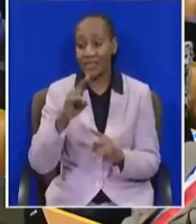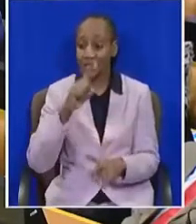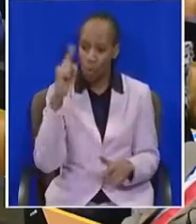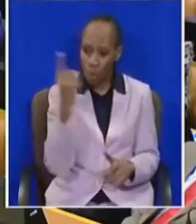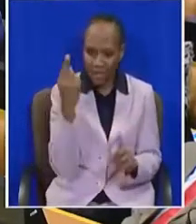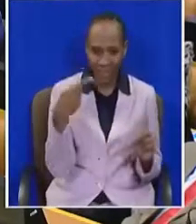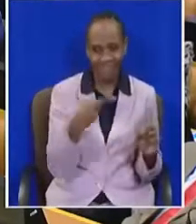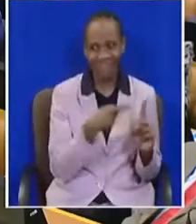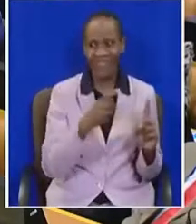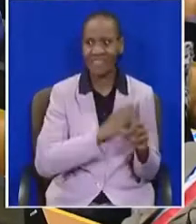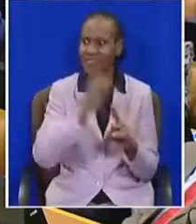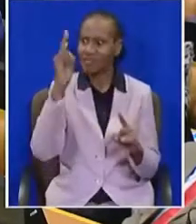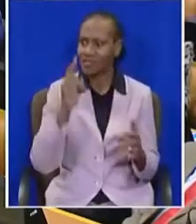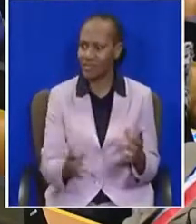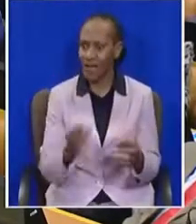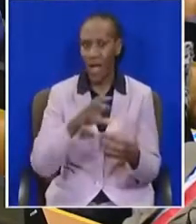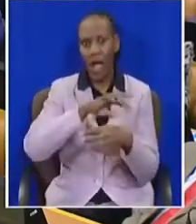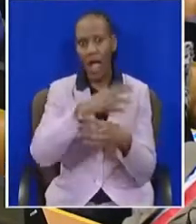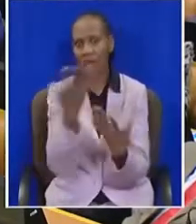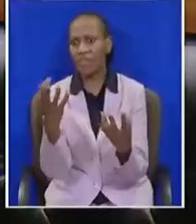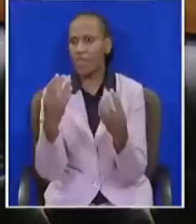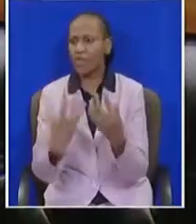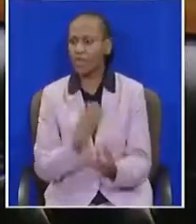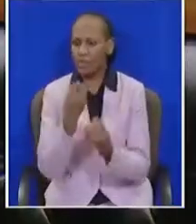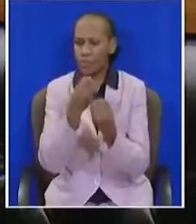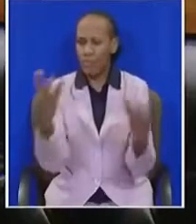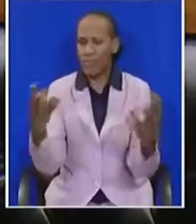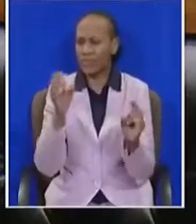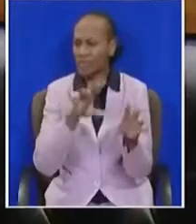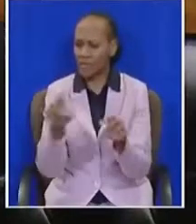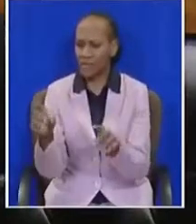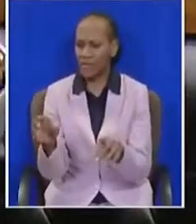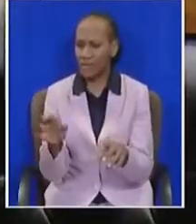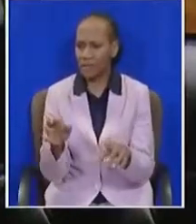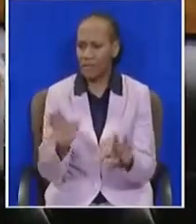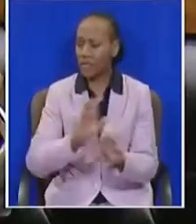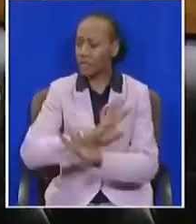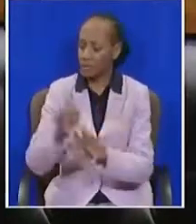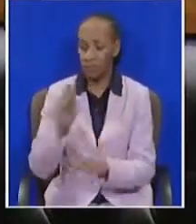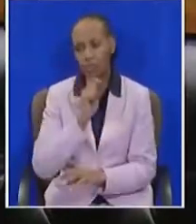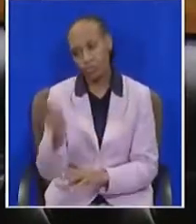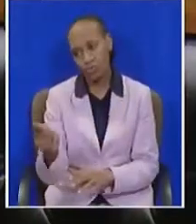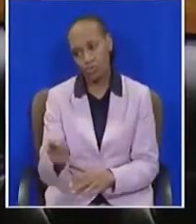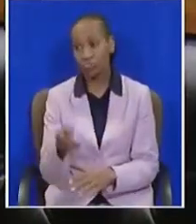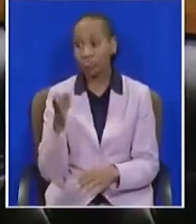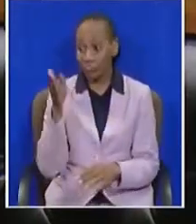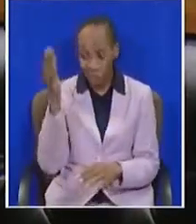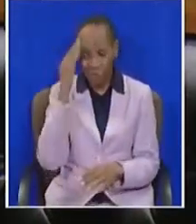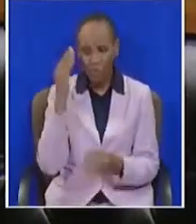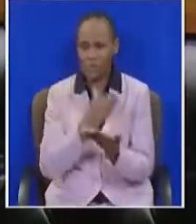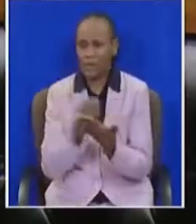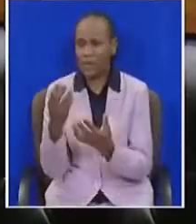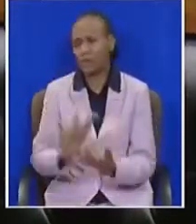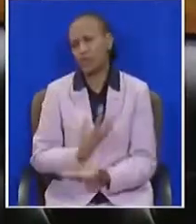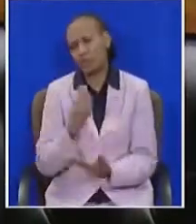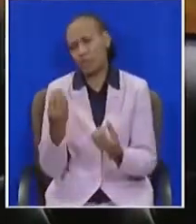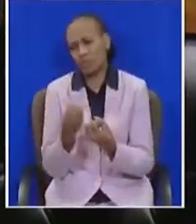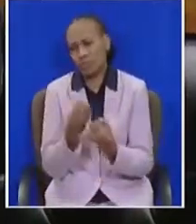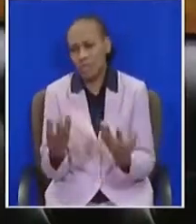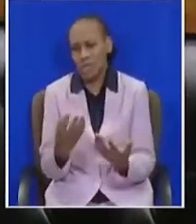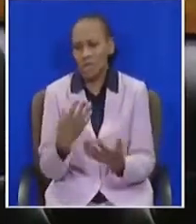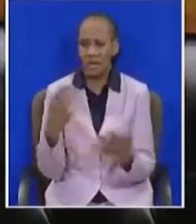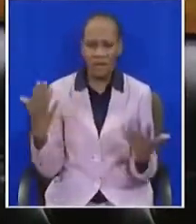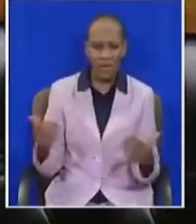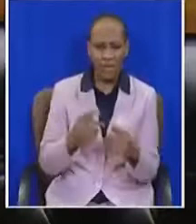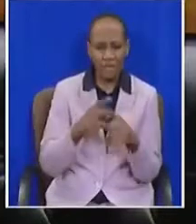not. Not true. There are many factors. You know some of them, for an example. Young people who come out